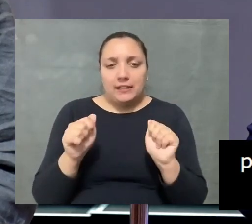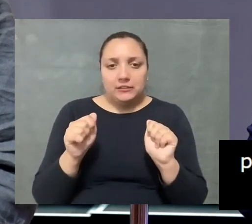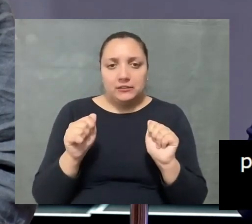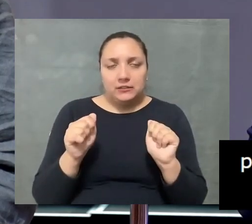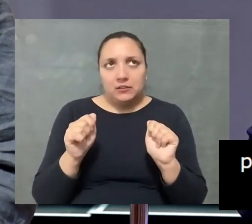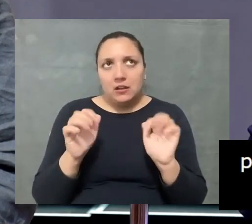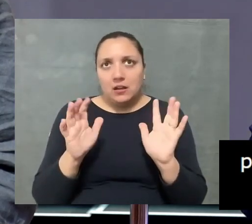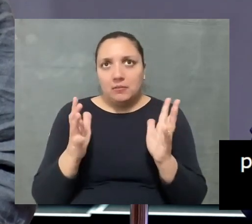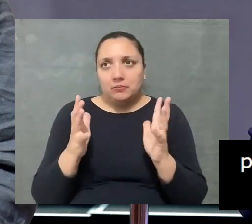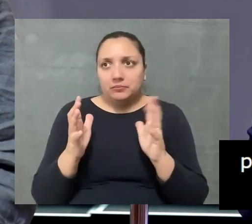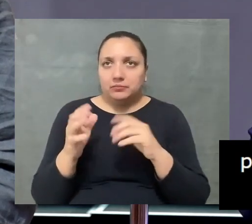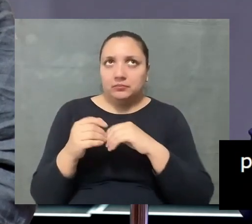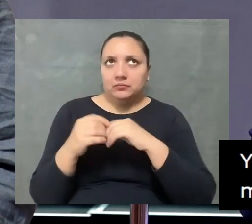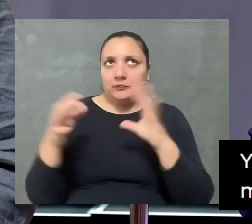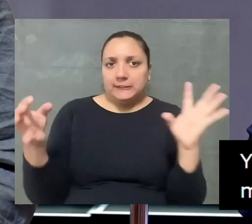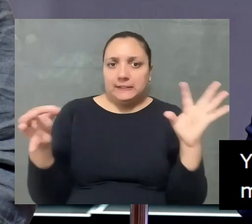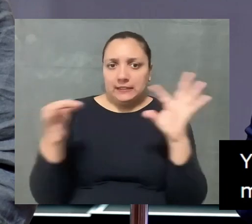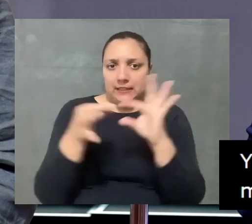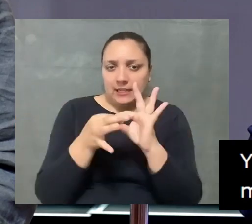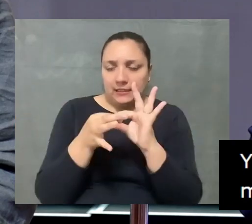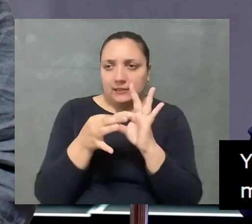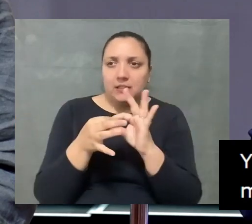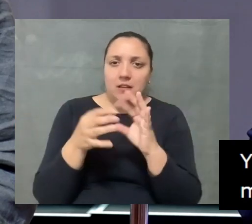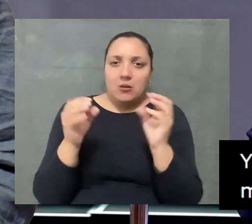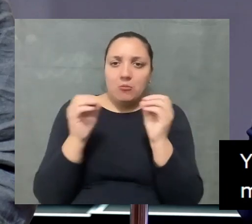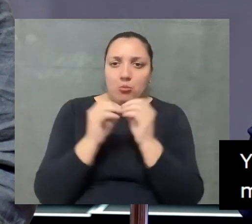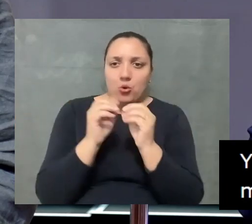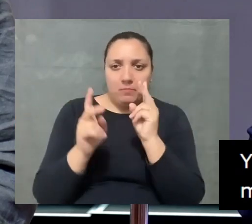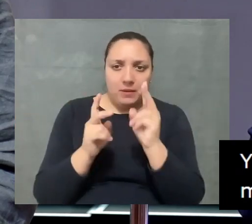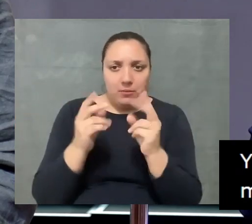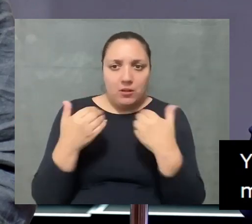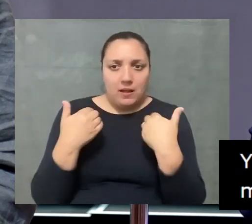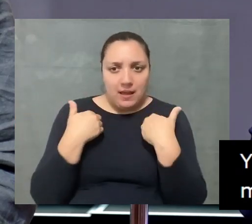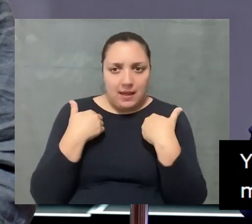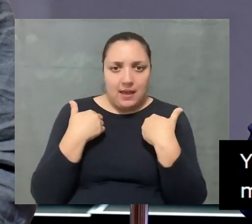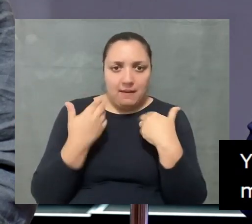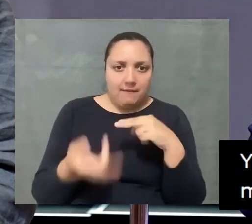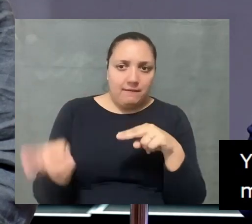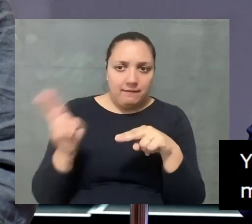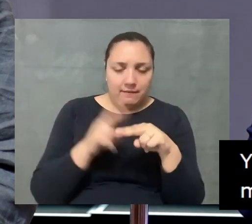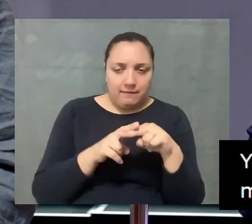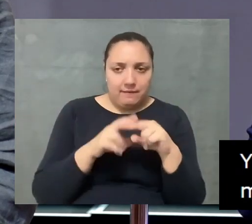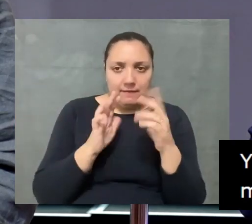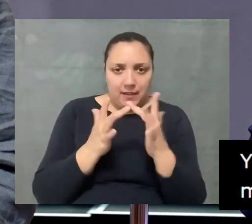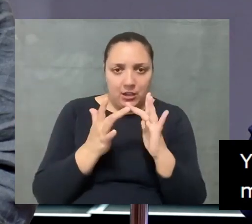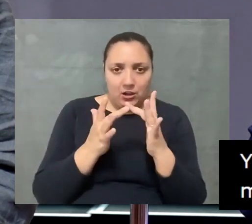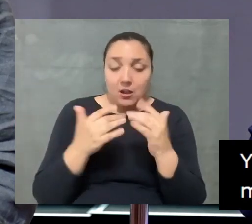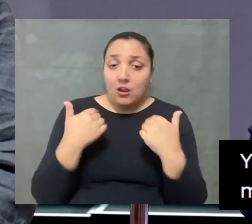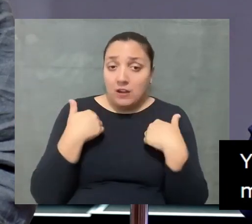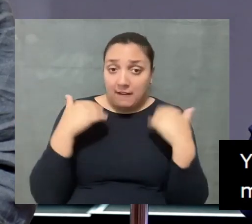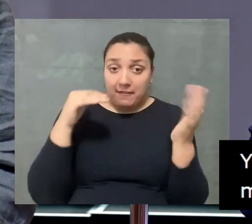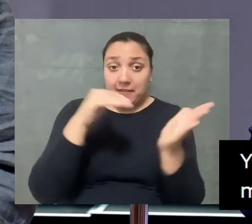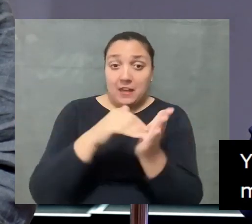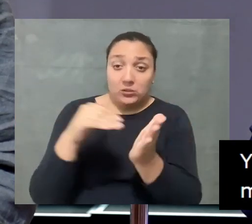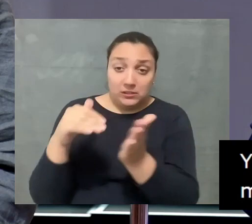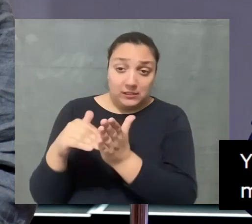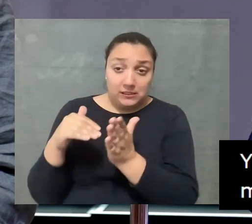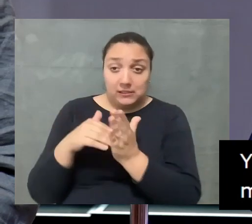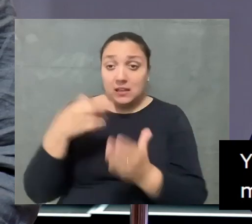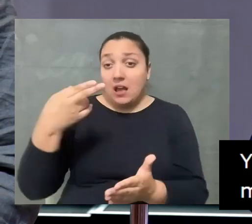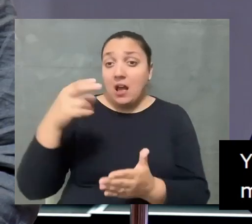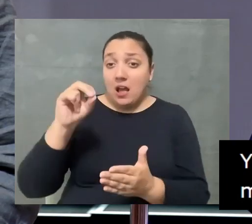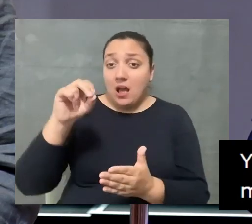divide and specifically broadband access. We have thousands of Wi-Fi hotspots that are being loaned out at